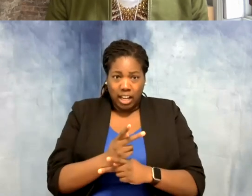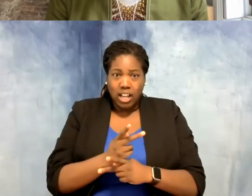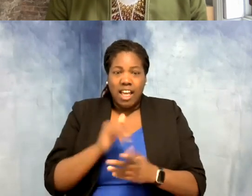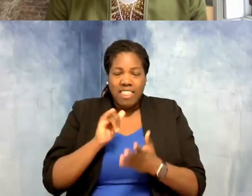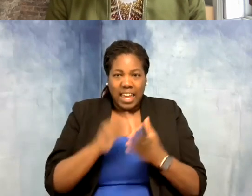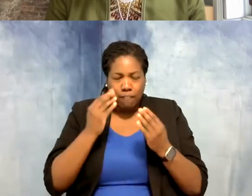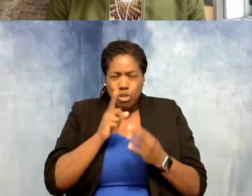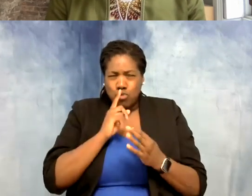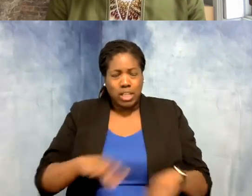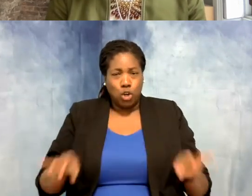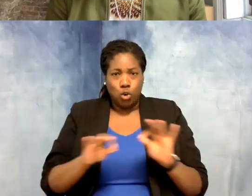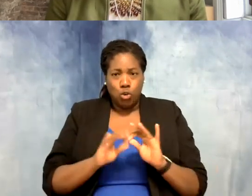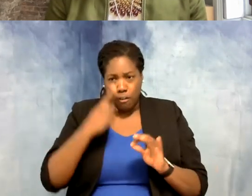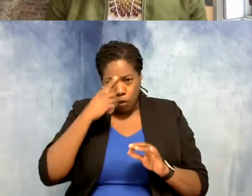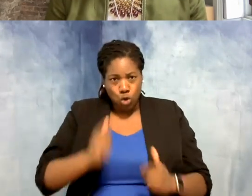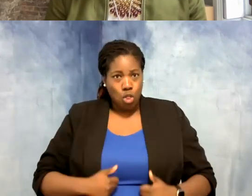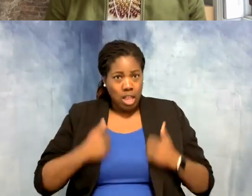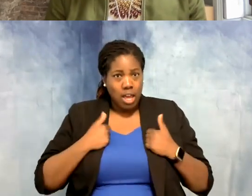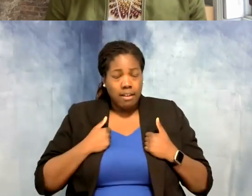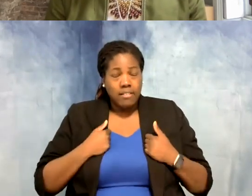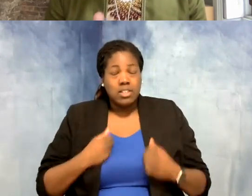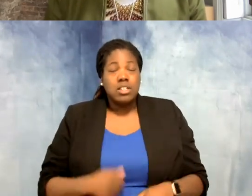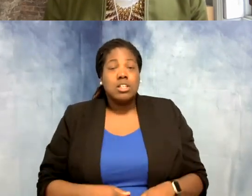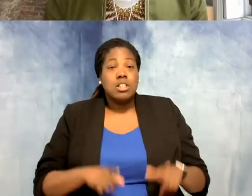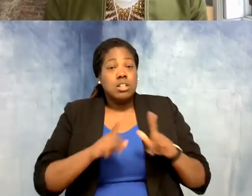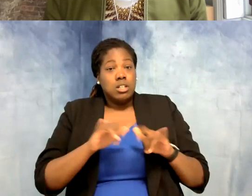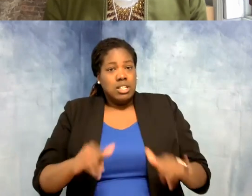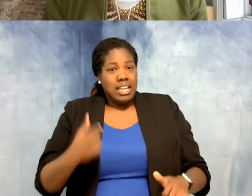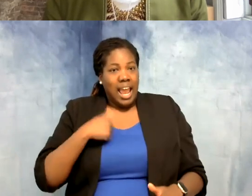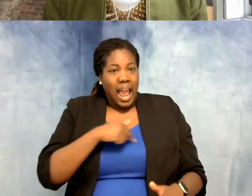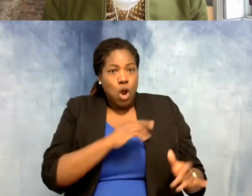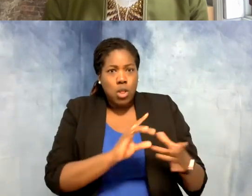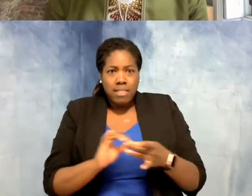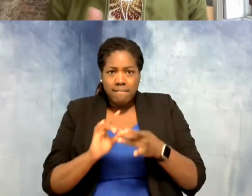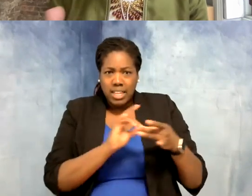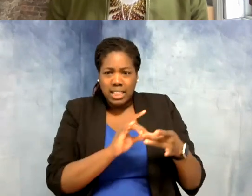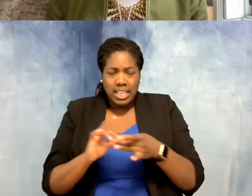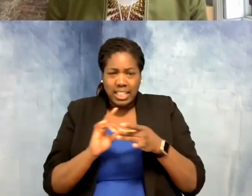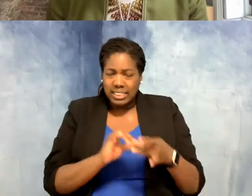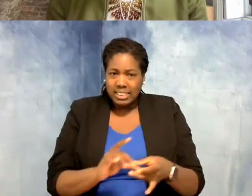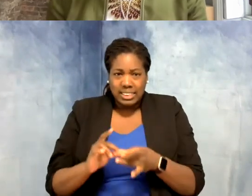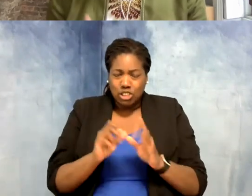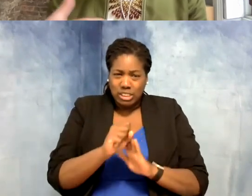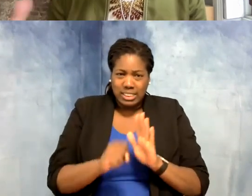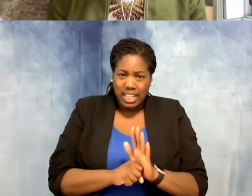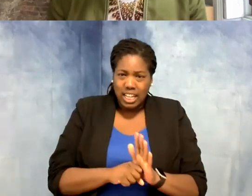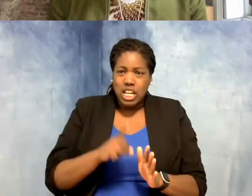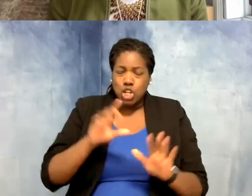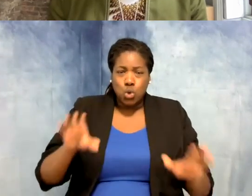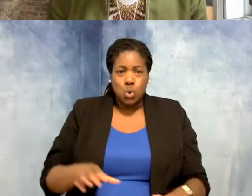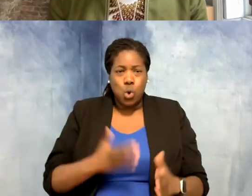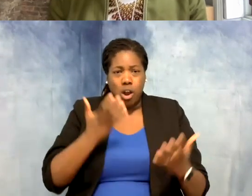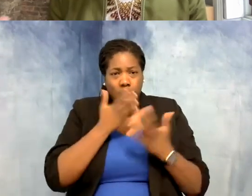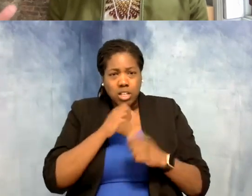is critical to people's lives. And also our affiliates, our state affiliates are so amazing, and they're doing this amazing work